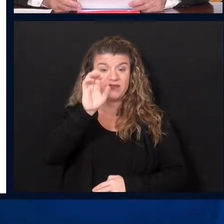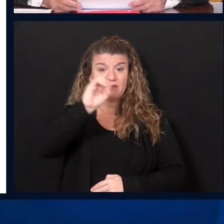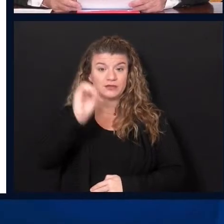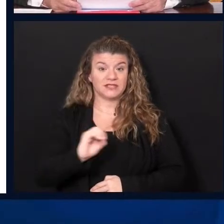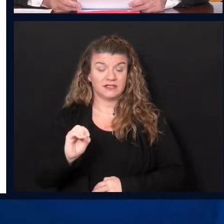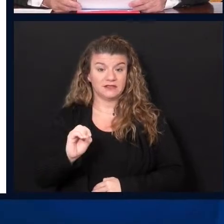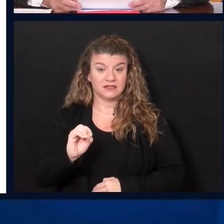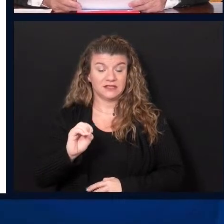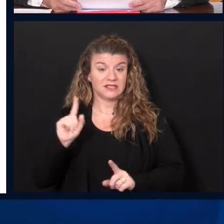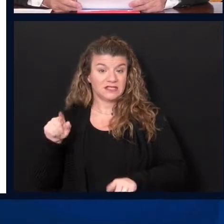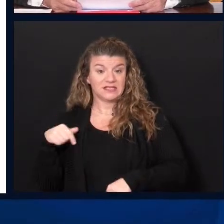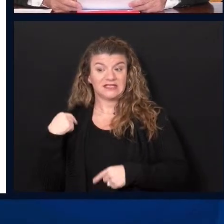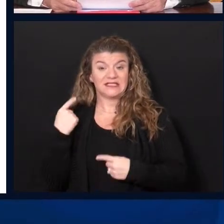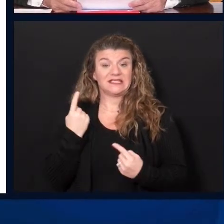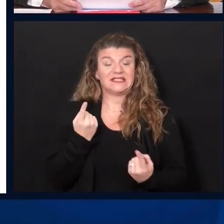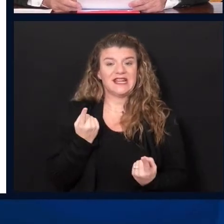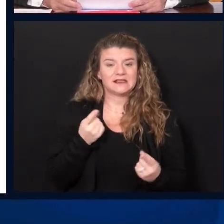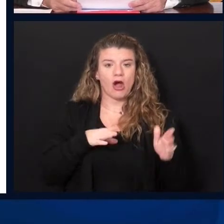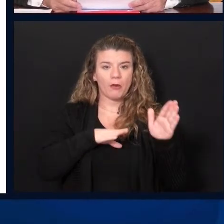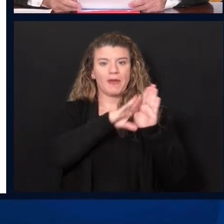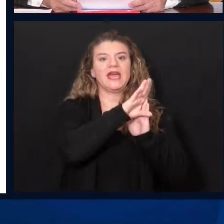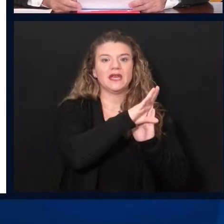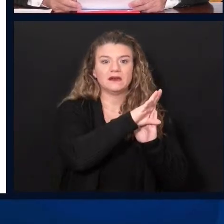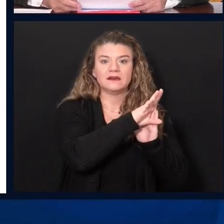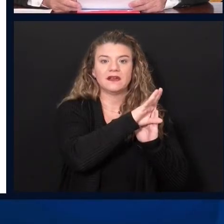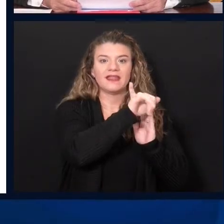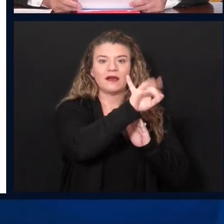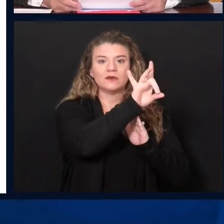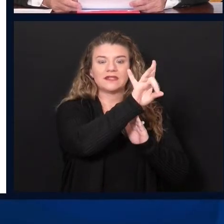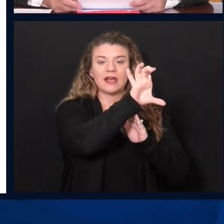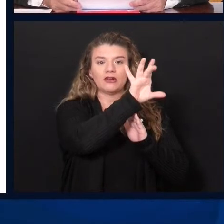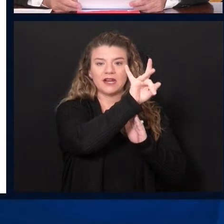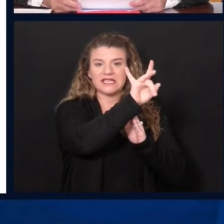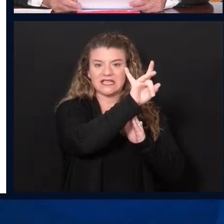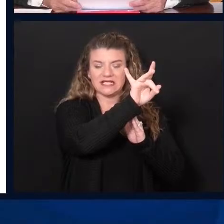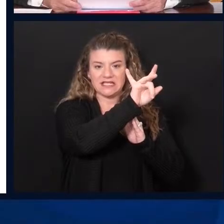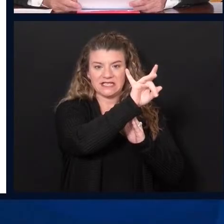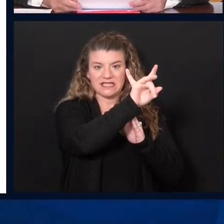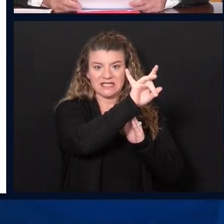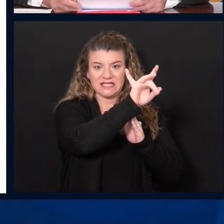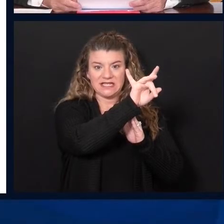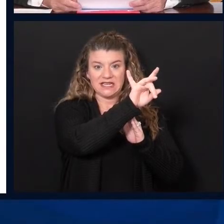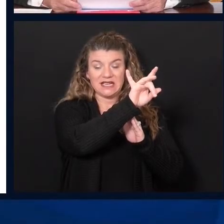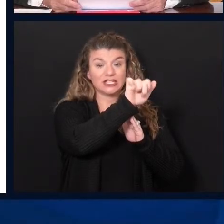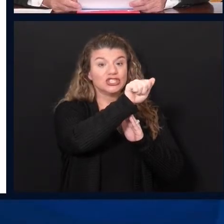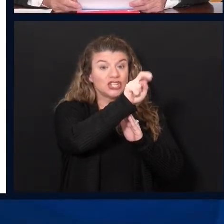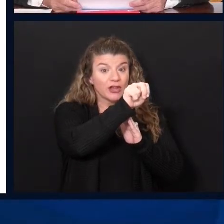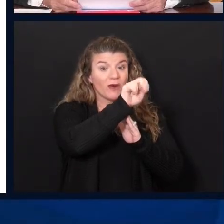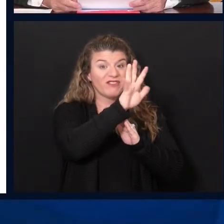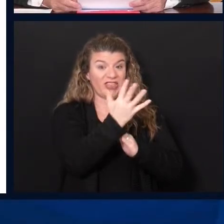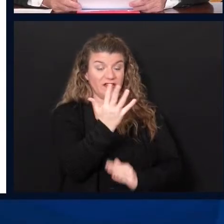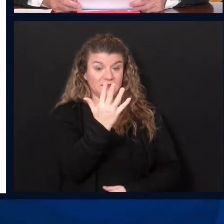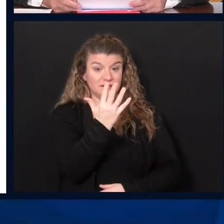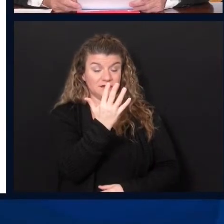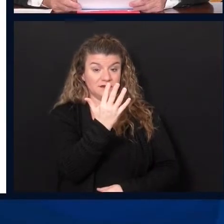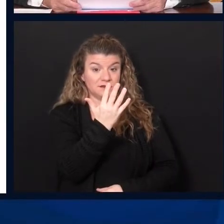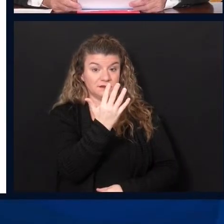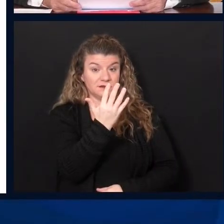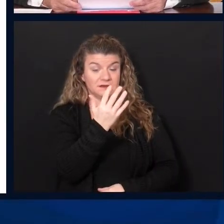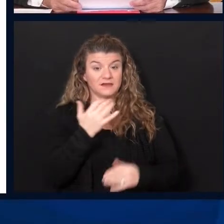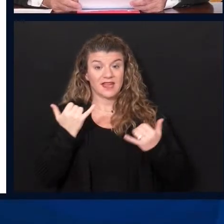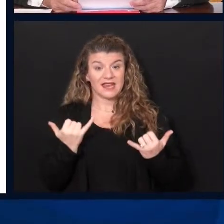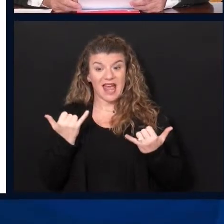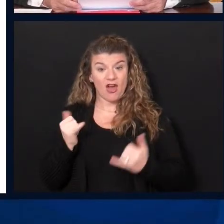46.5% since peaking at 818 on January the 5th. We're